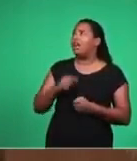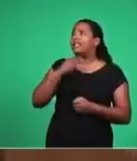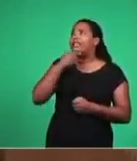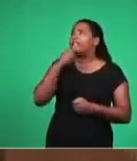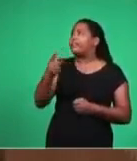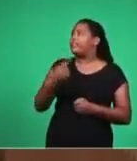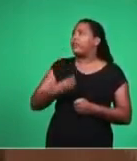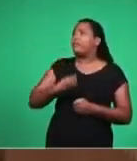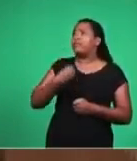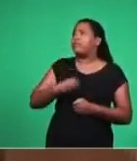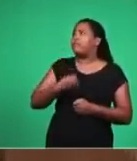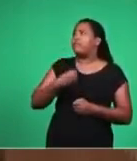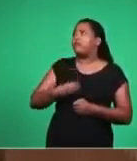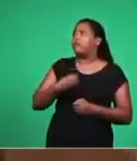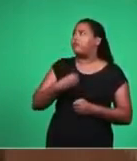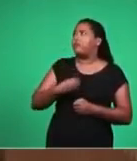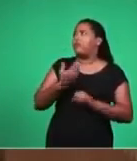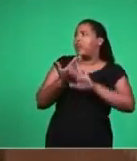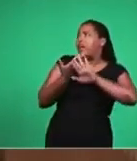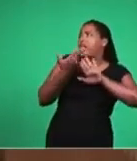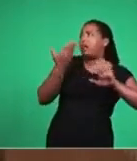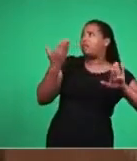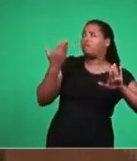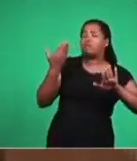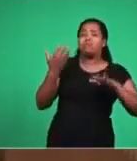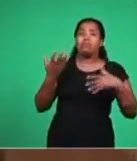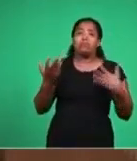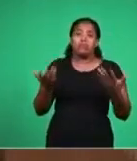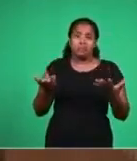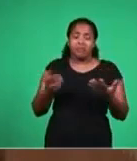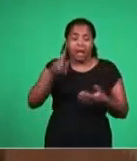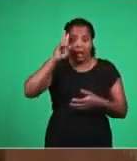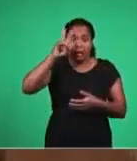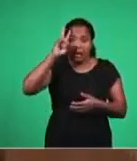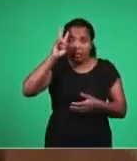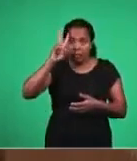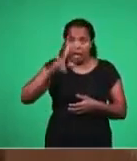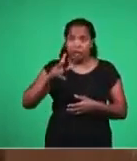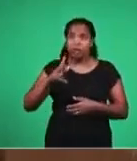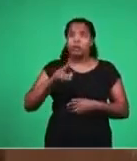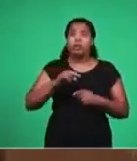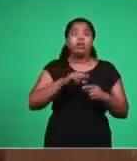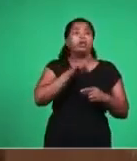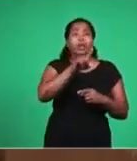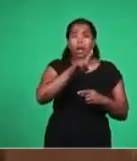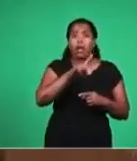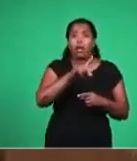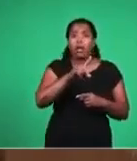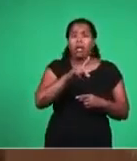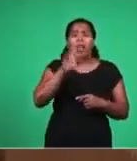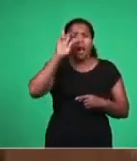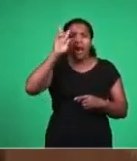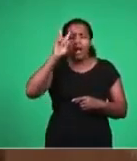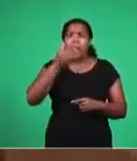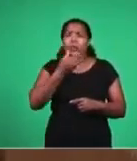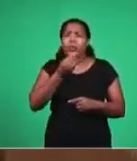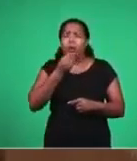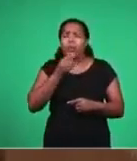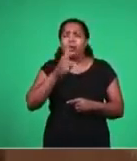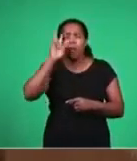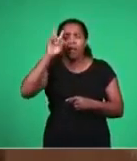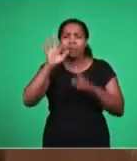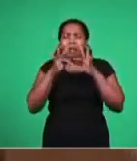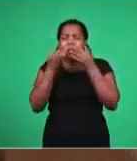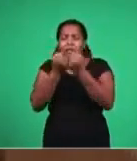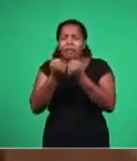what was happening and weren't and stayed. Your neighbor, you remember those people.